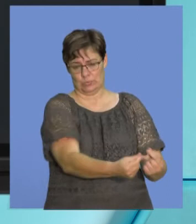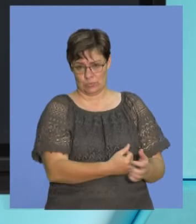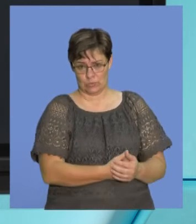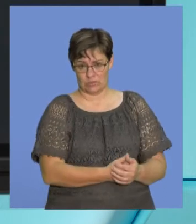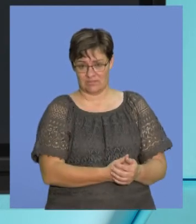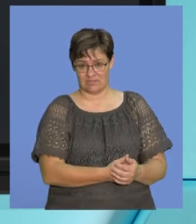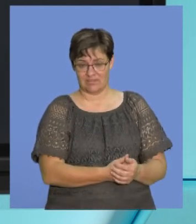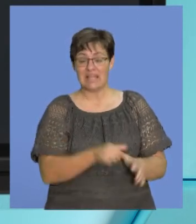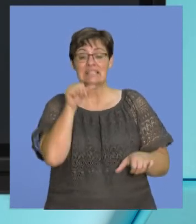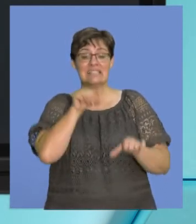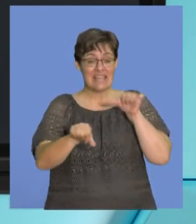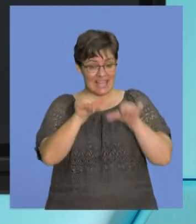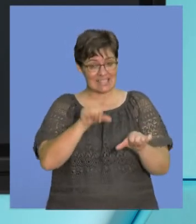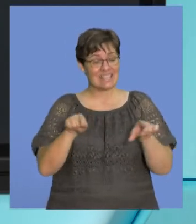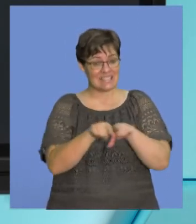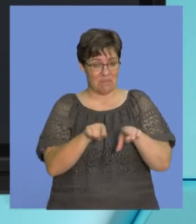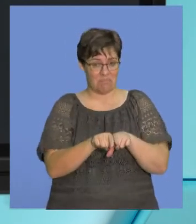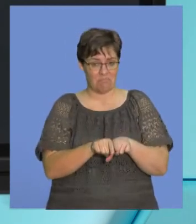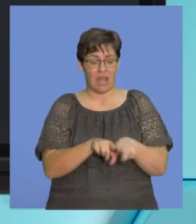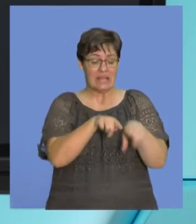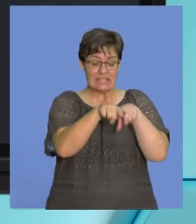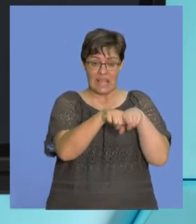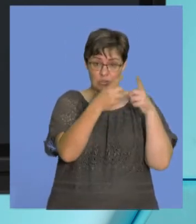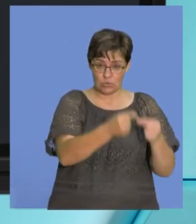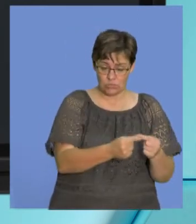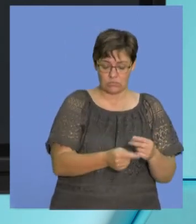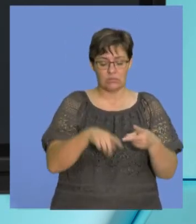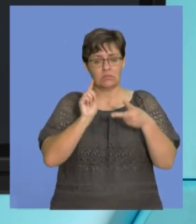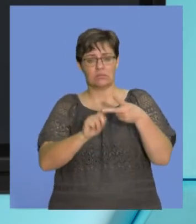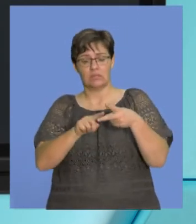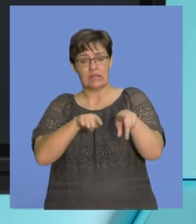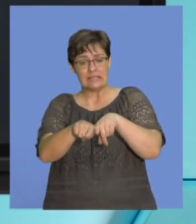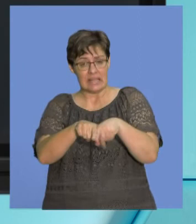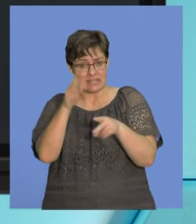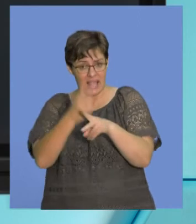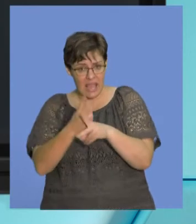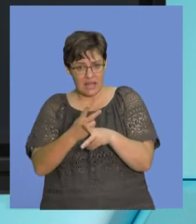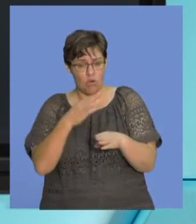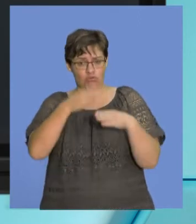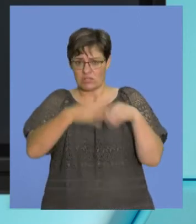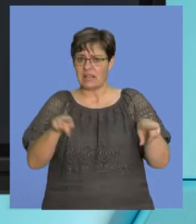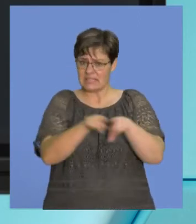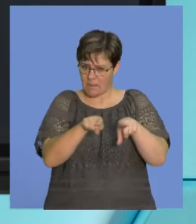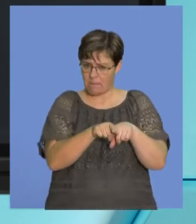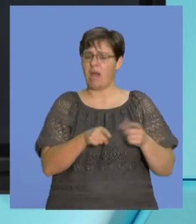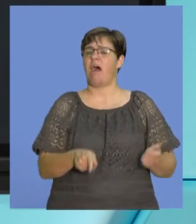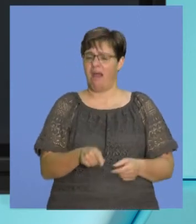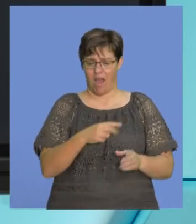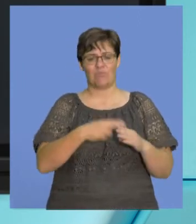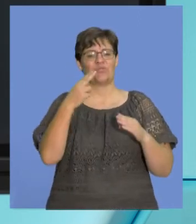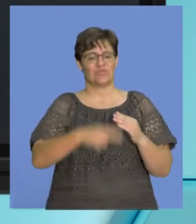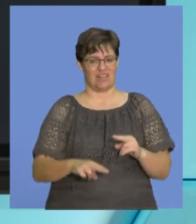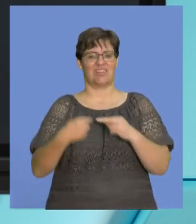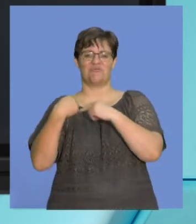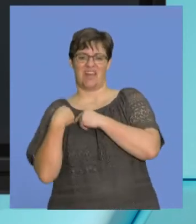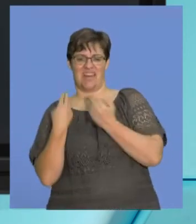that. And in science, if you were to conduct this experiment again and it produced the same results, we would say that these